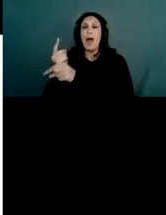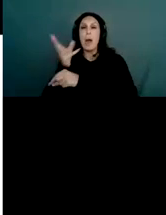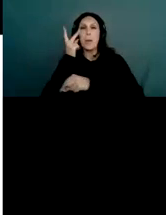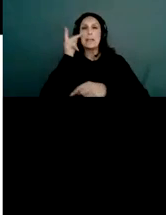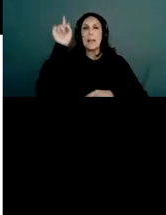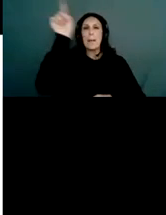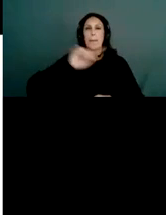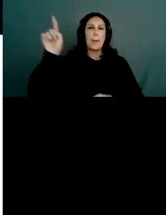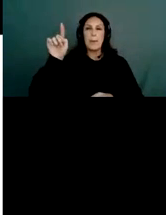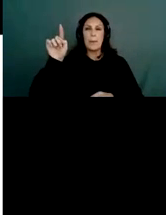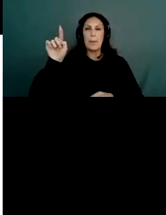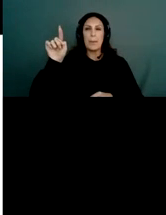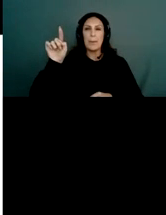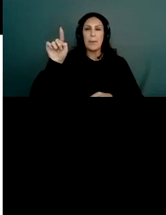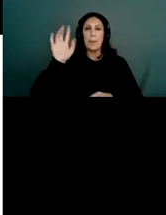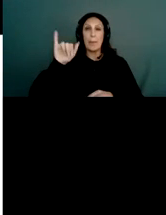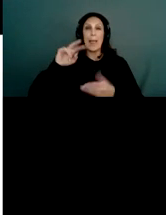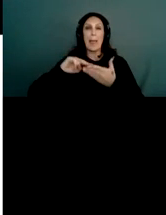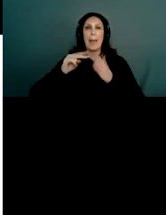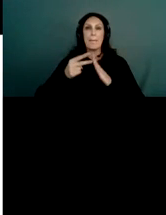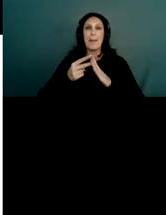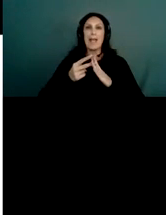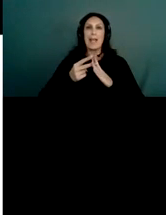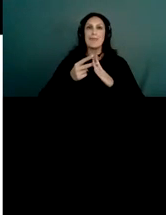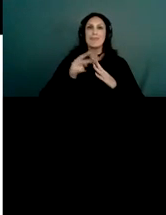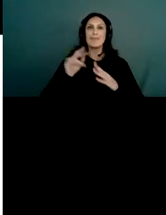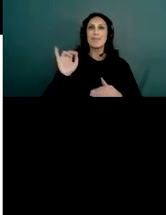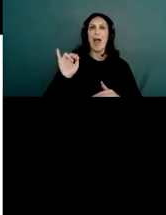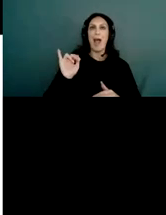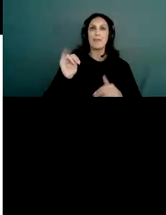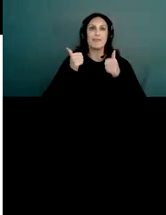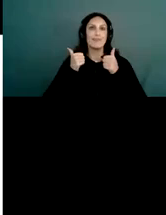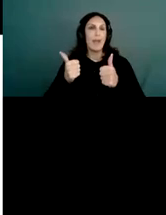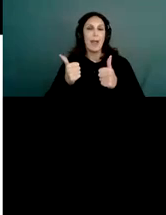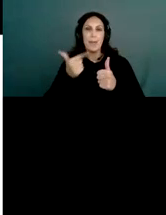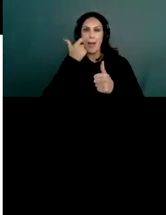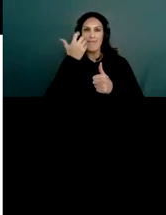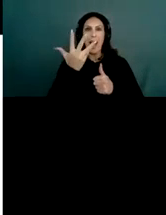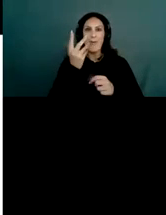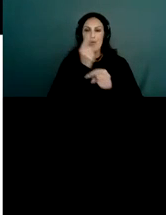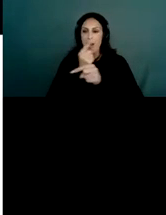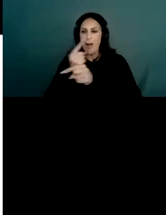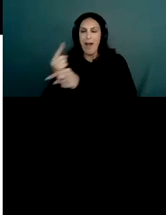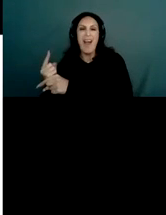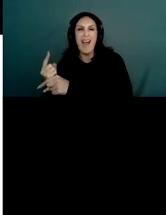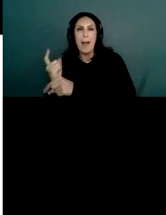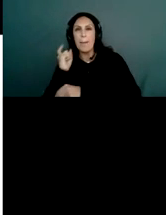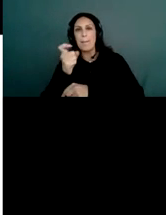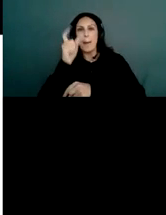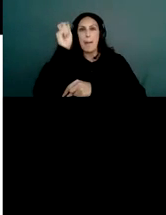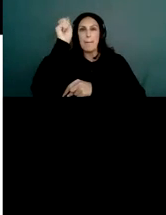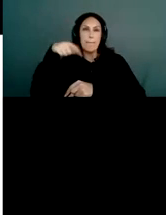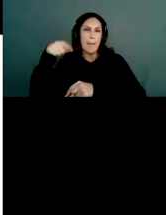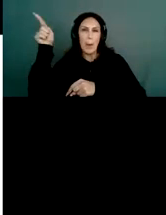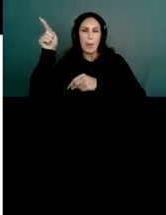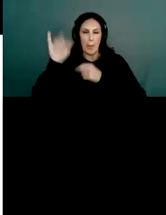will get a shield. So that is a way for students to monitor and celebrate their progress. And then on the bottom are those